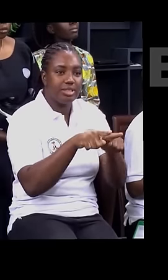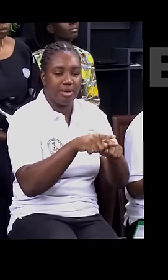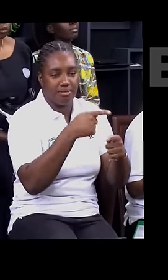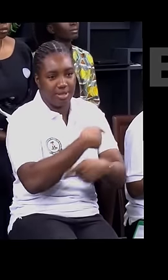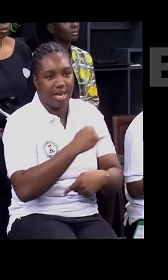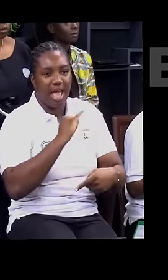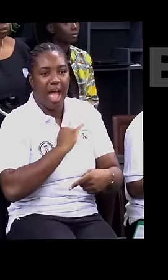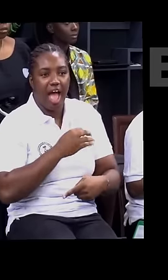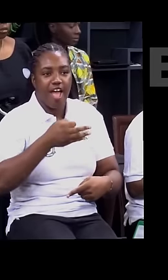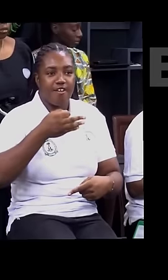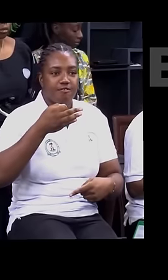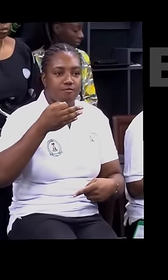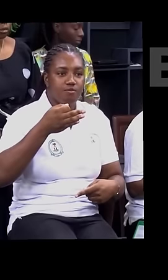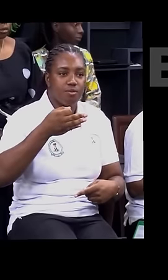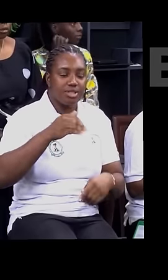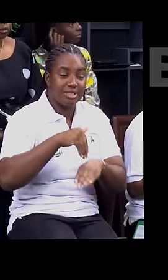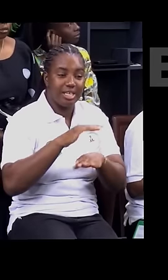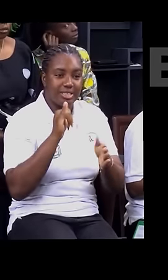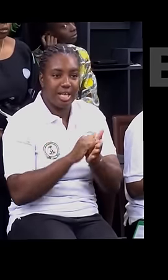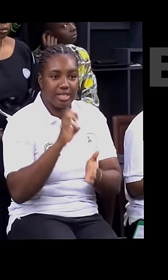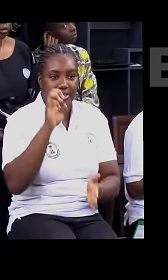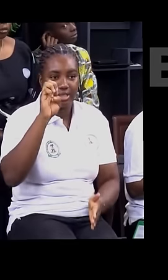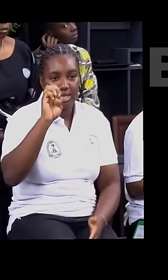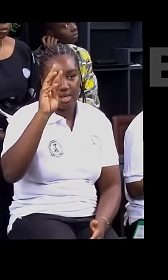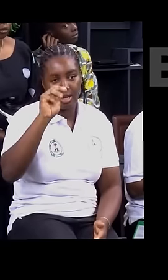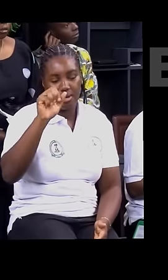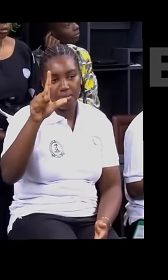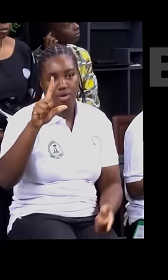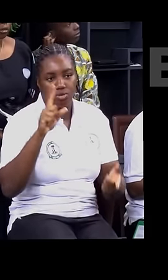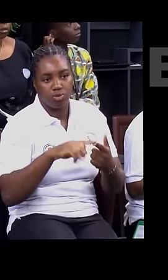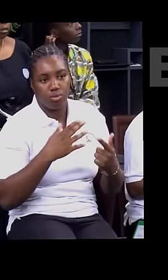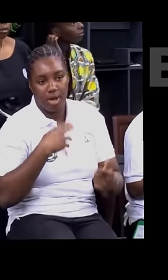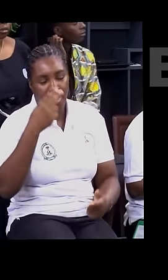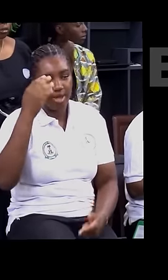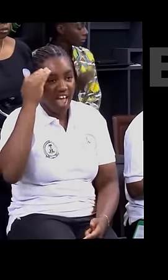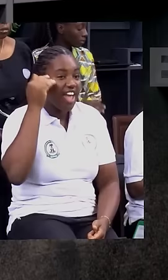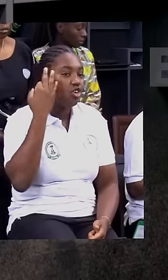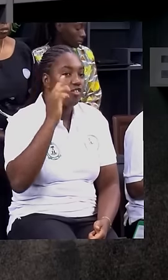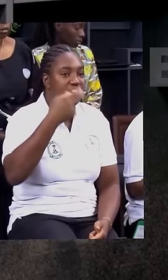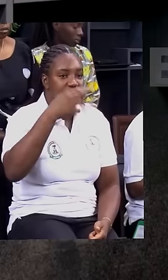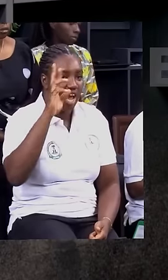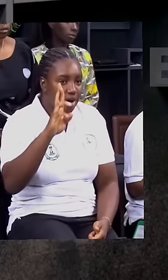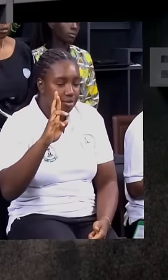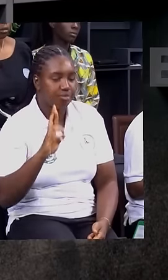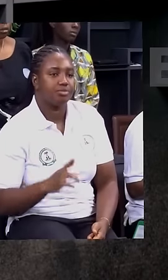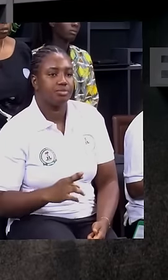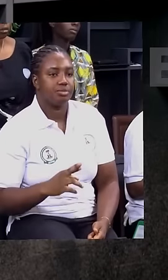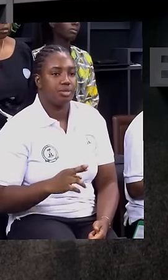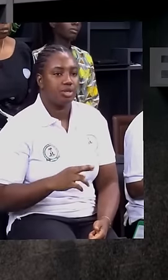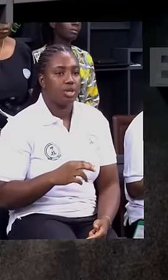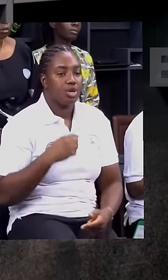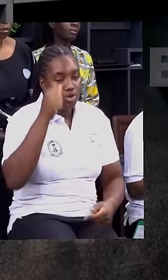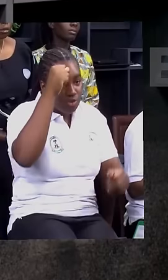forwarded the email to my HRO, my head of HRO. I said, Gladys, please, you